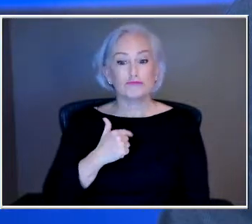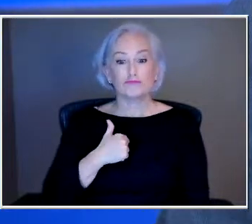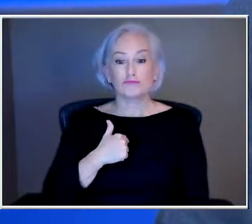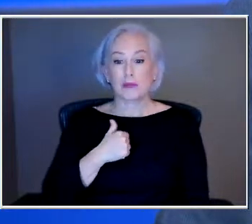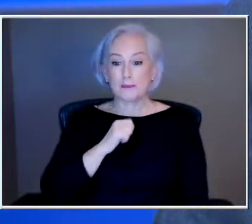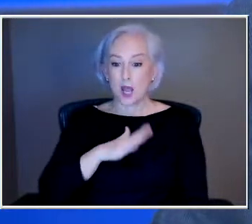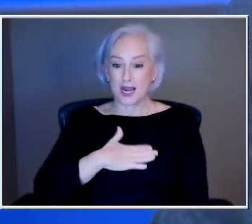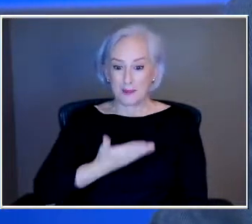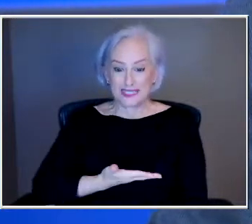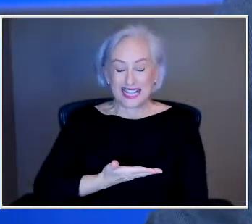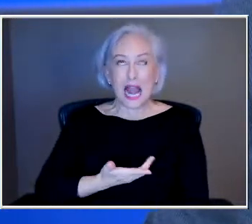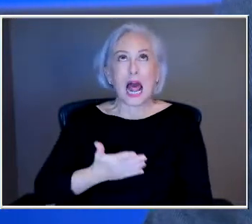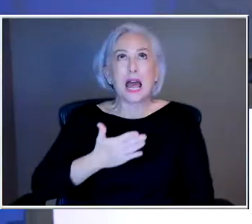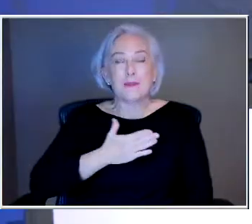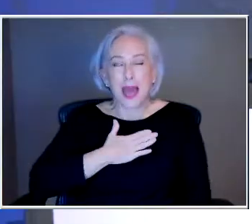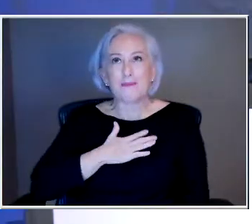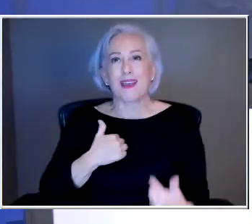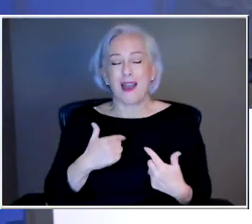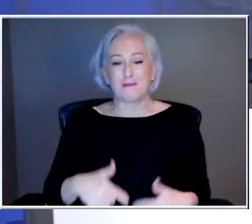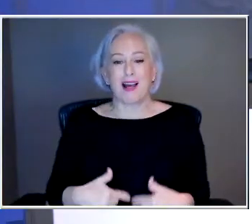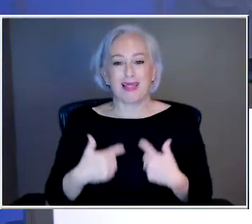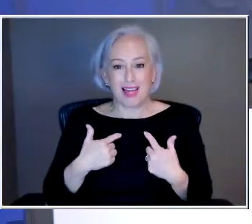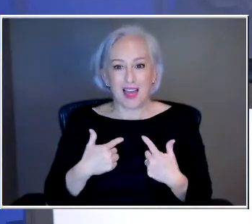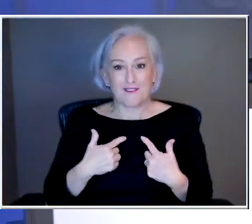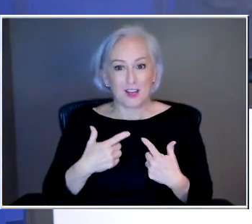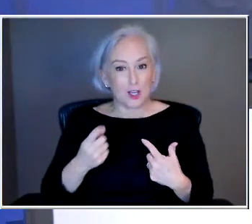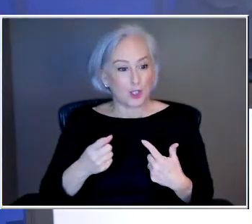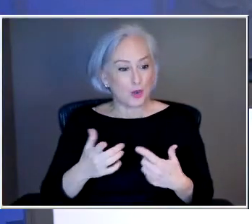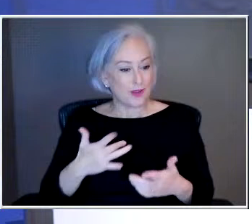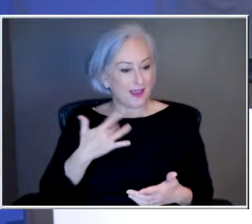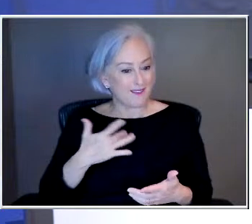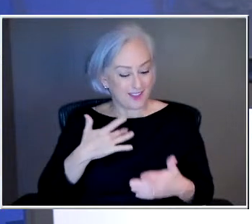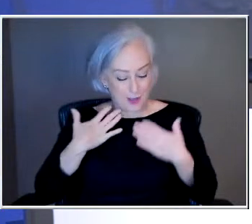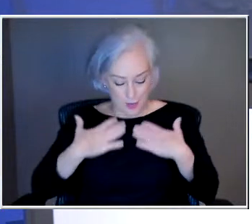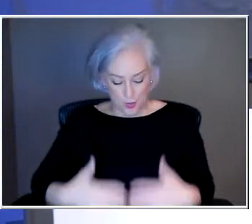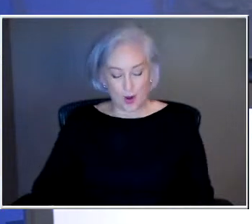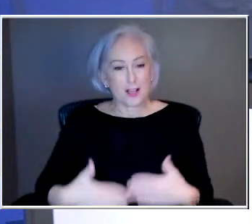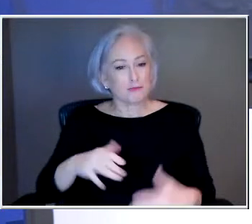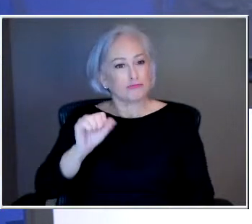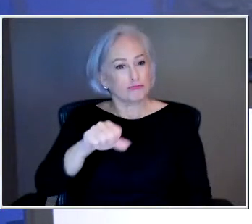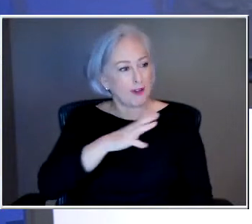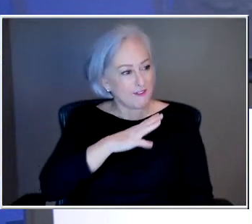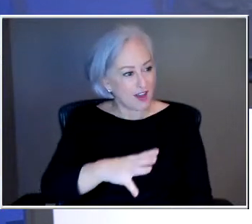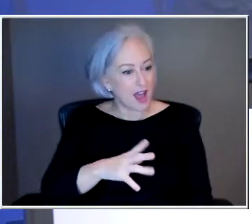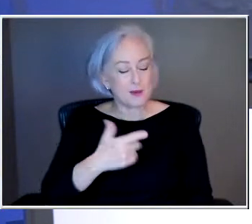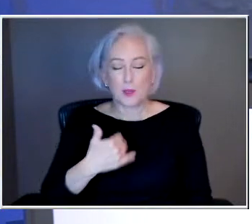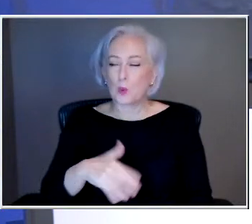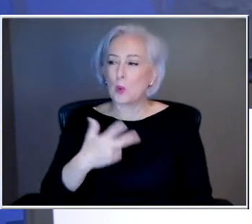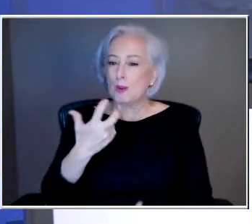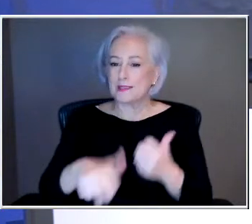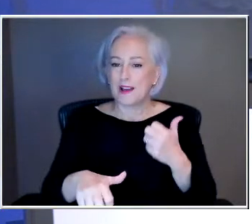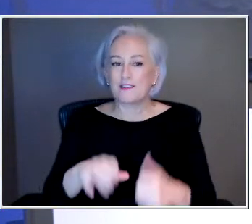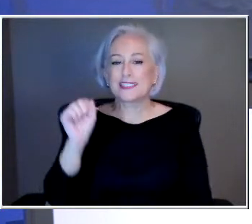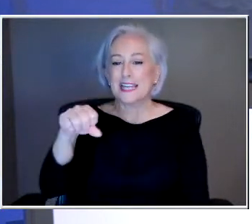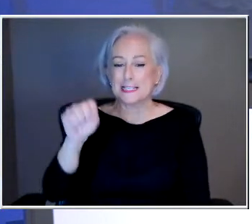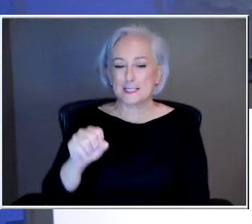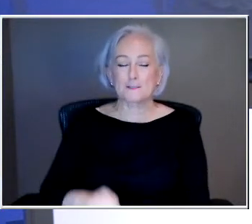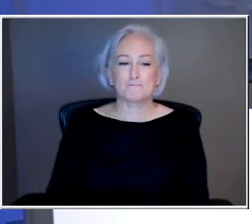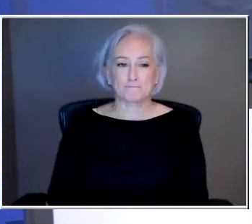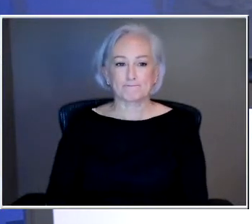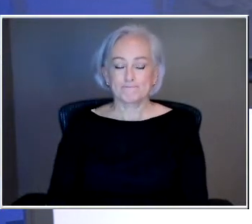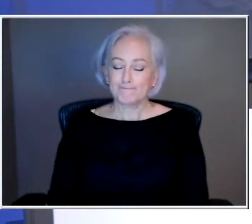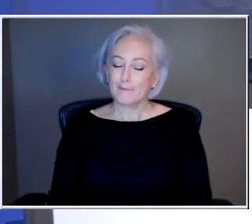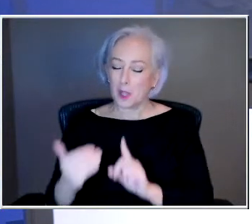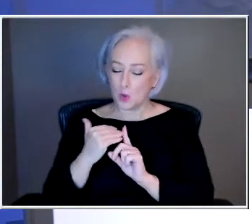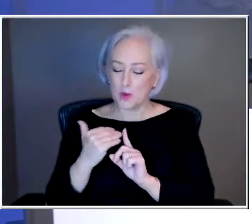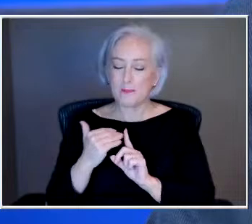I'm alive, basically. So you can feel the rest of you, but that's yeah. still a lot. That's a tough reminder. Yeah, I mean, it's a reminder, but it's